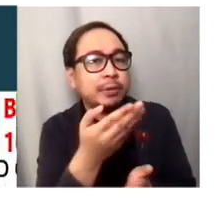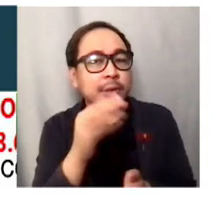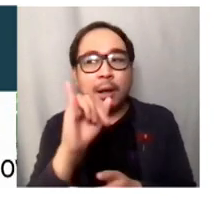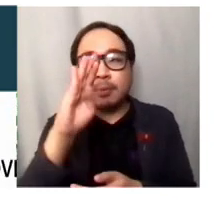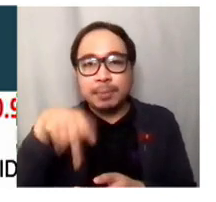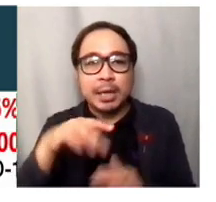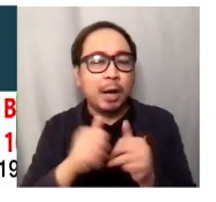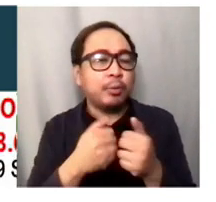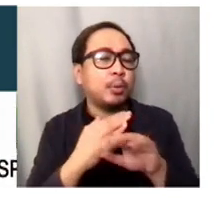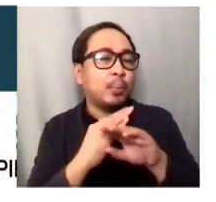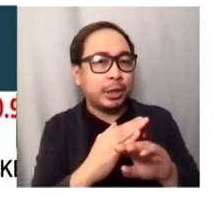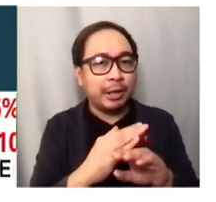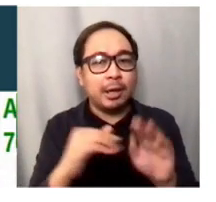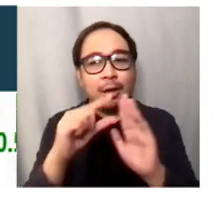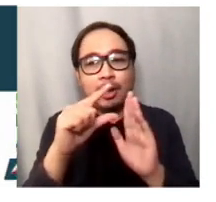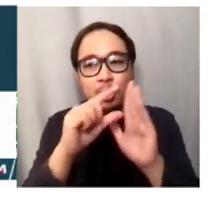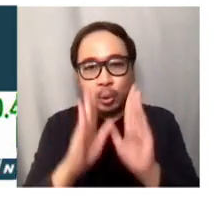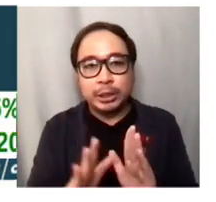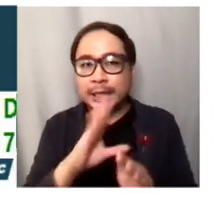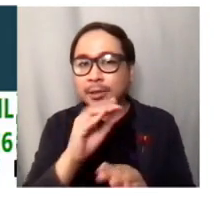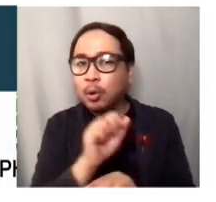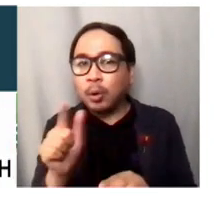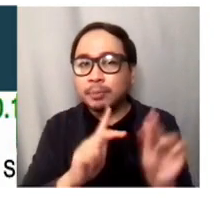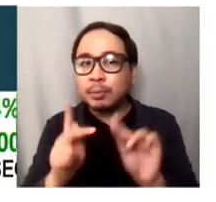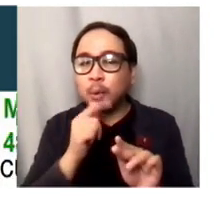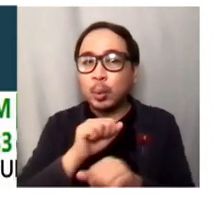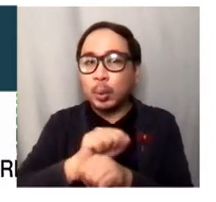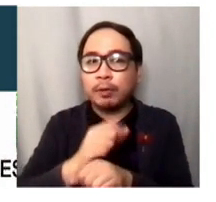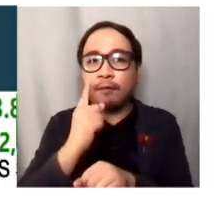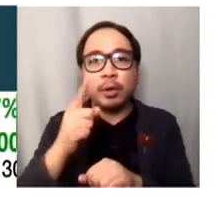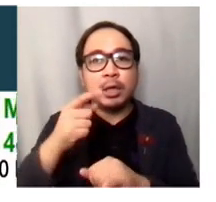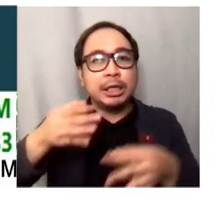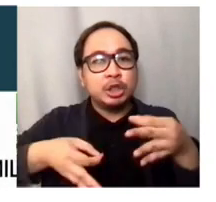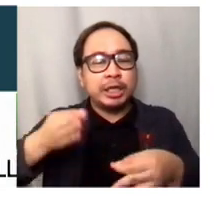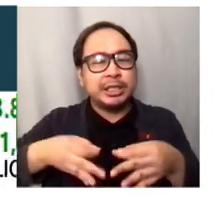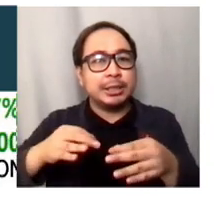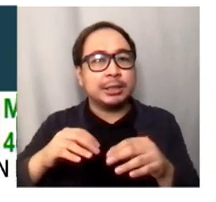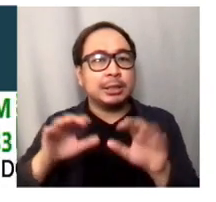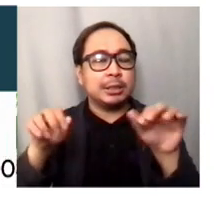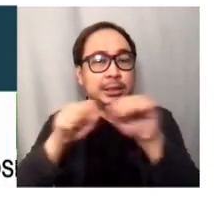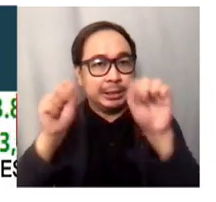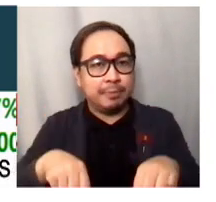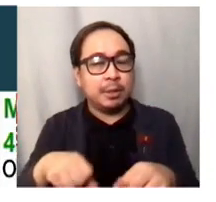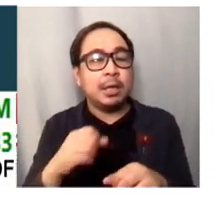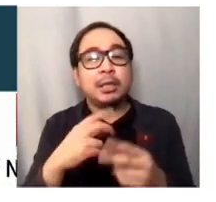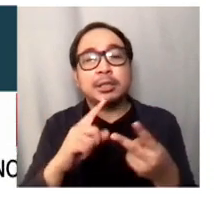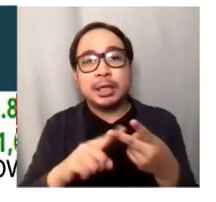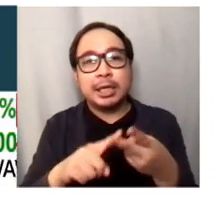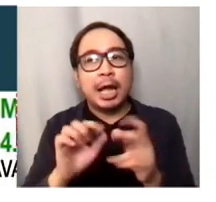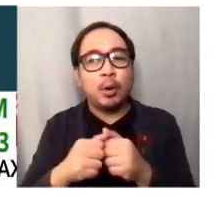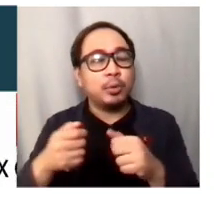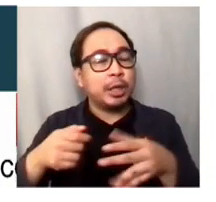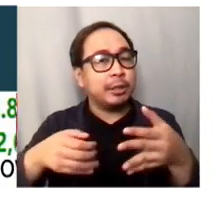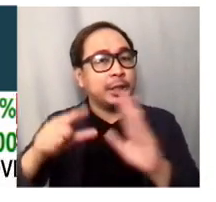those who work in the justice sector. Secondly, the Supreme Court and the judges can best protect themselves by the